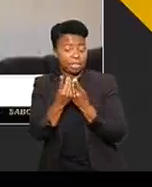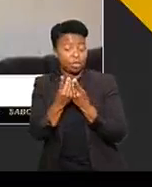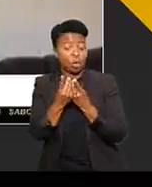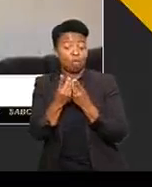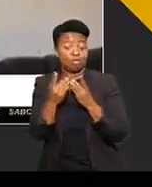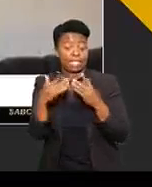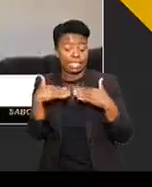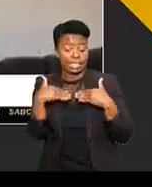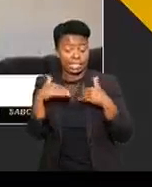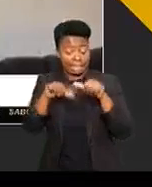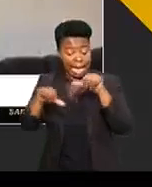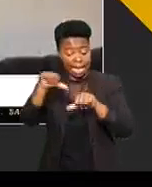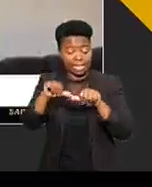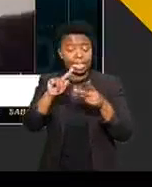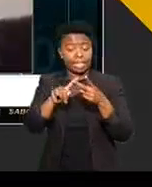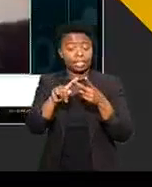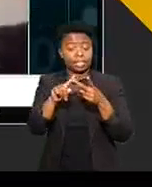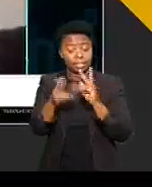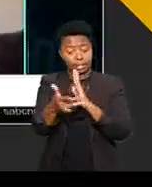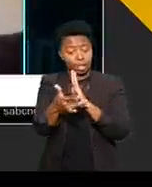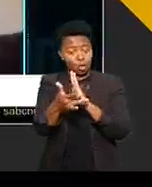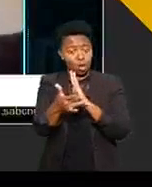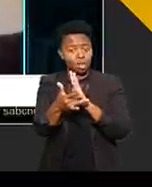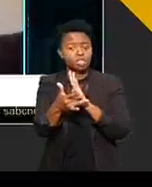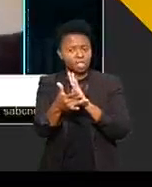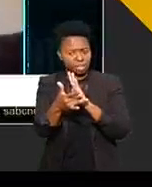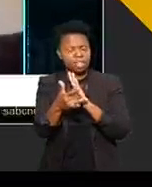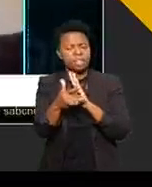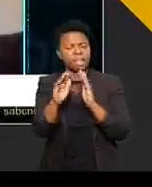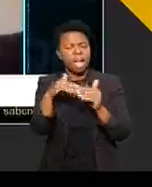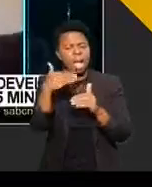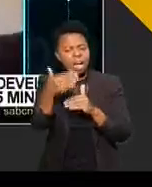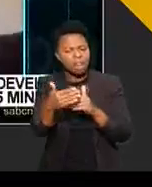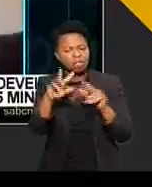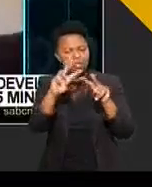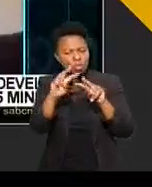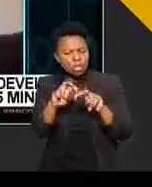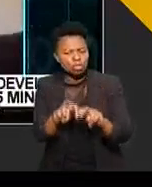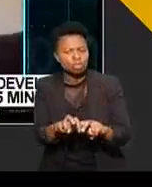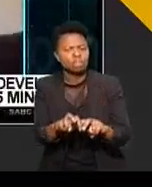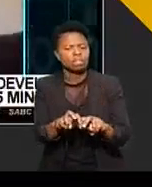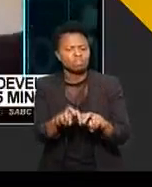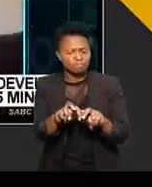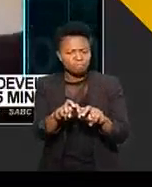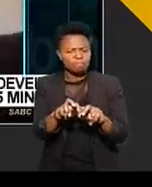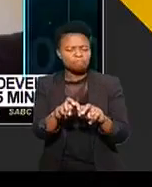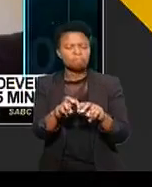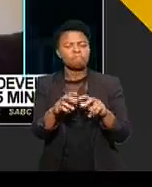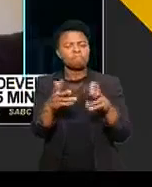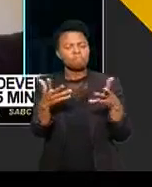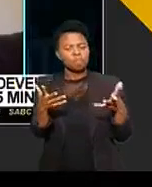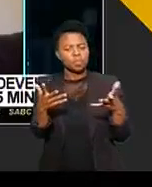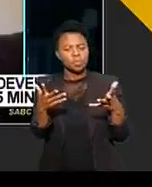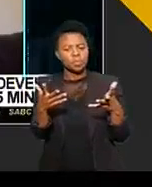launched the company, 3 years after the research started. We launched that in 2018